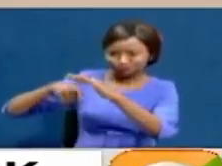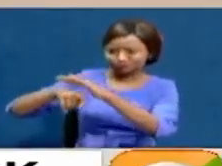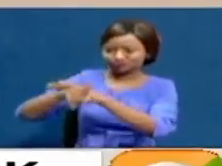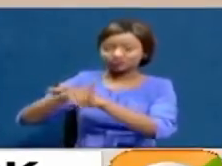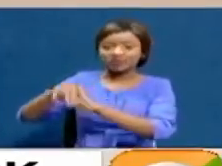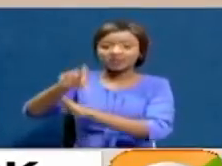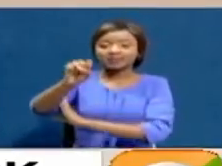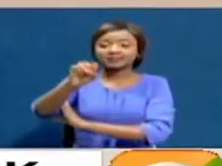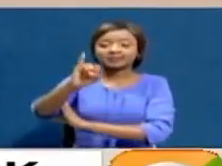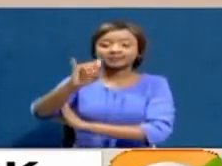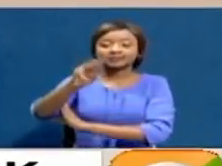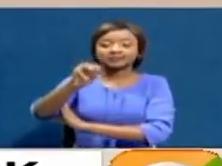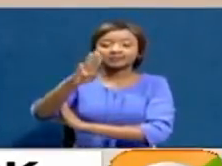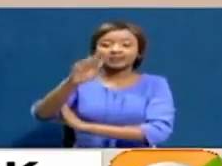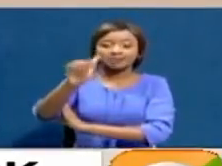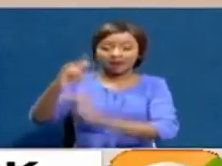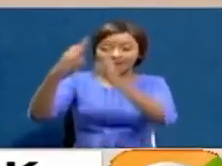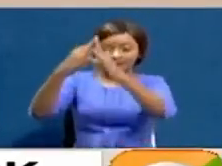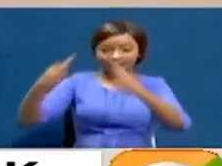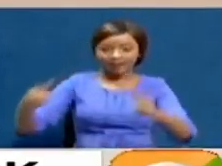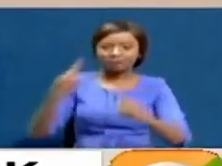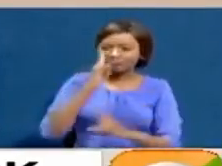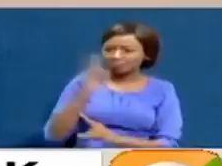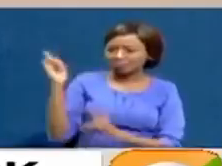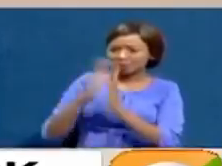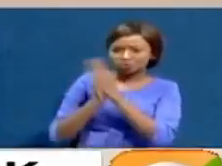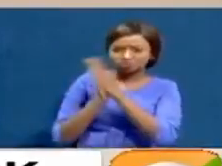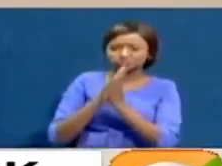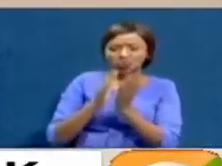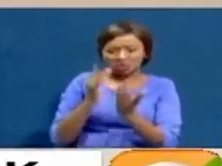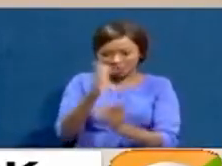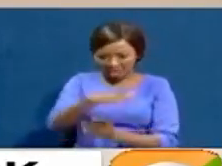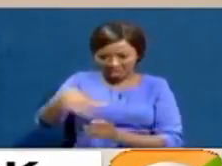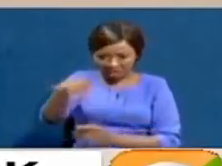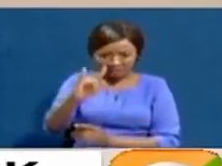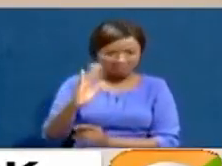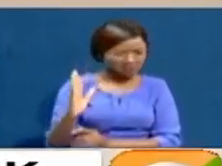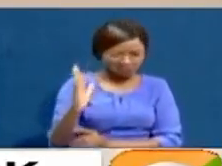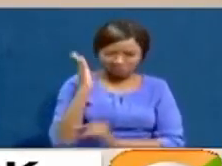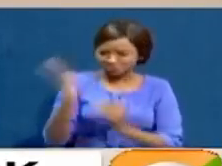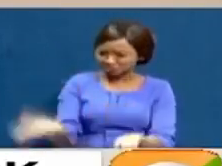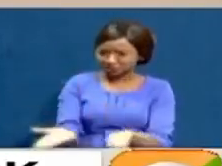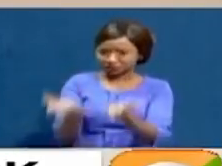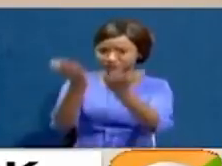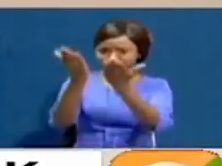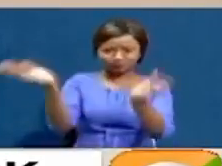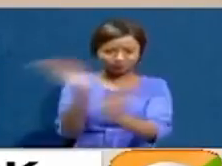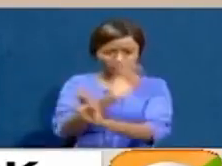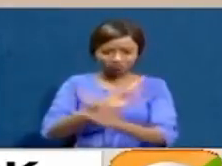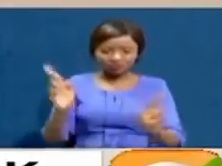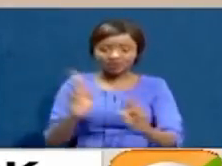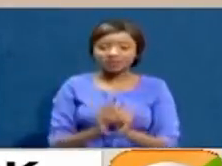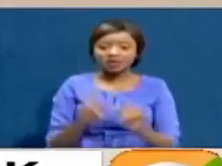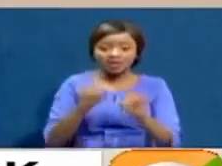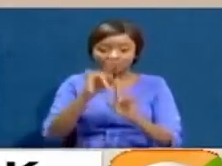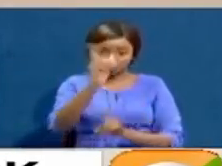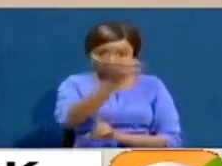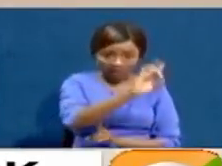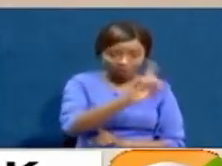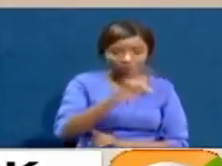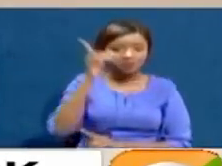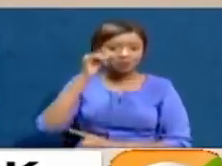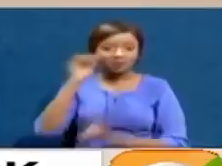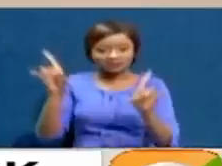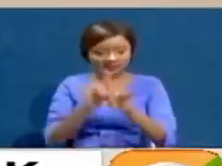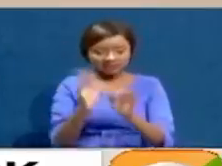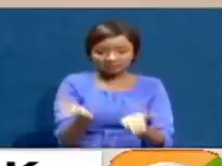Camp through the airstrip. And as Hassan Mugambi reports, security has been heightened in major cities, including Nairobi and